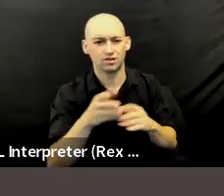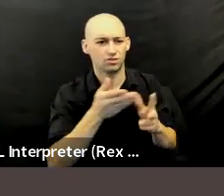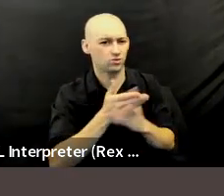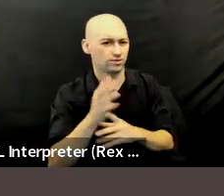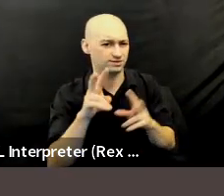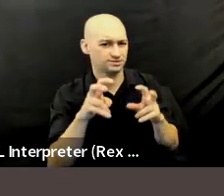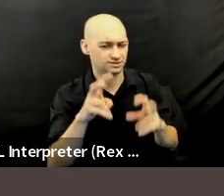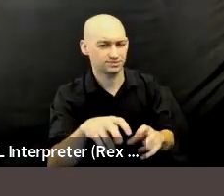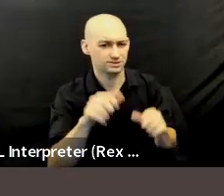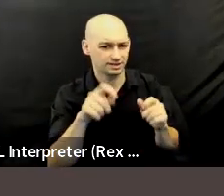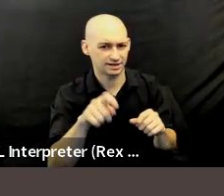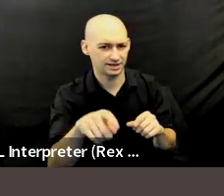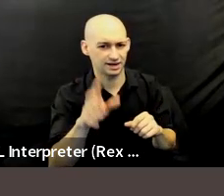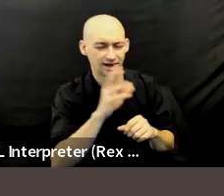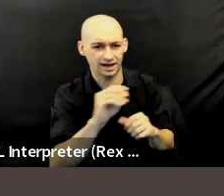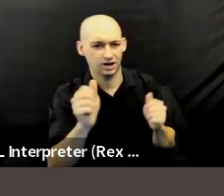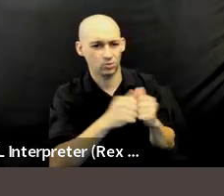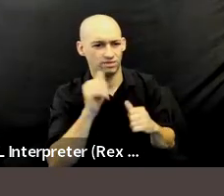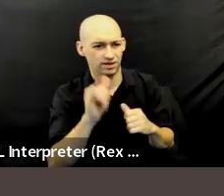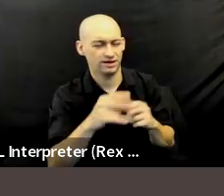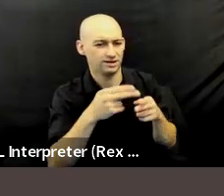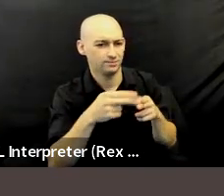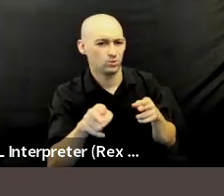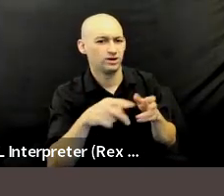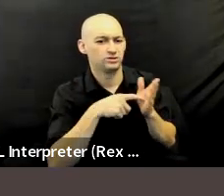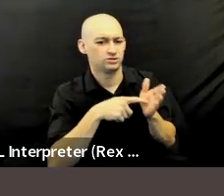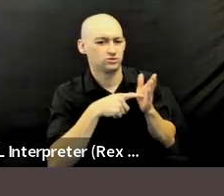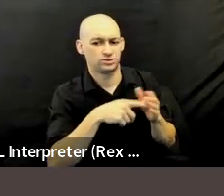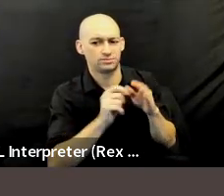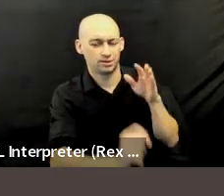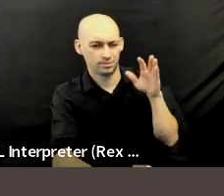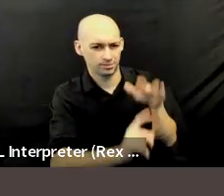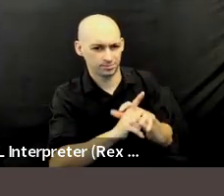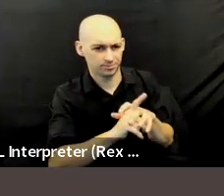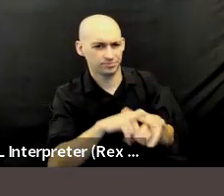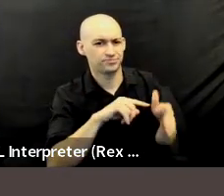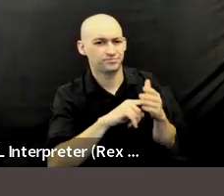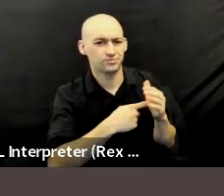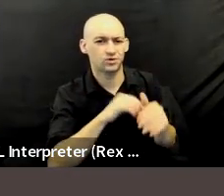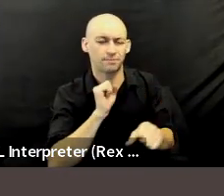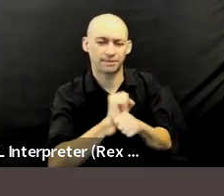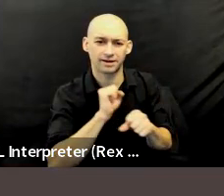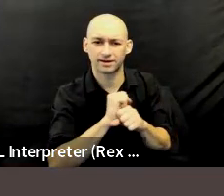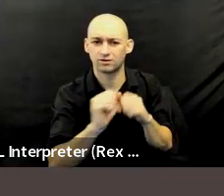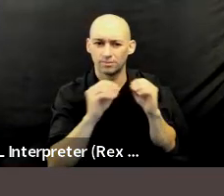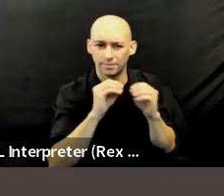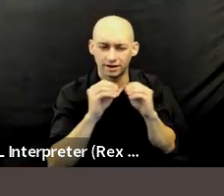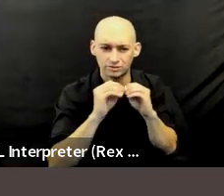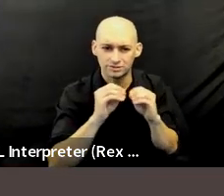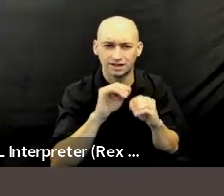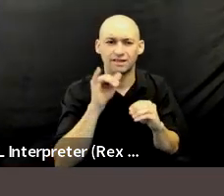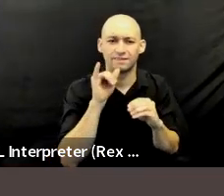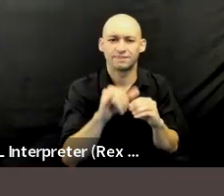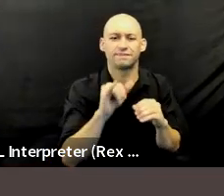needed to. And then with that temporary shoring that's put up, begin making the repairs. But that is what allowed